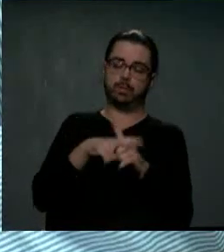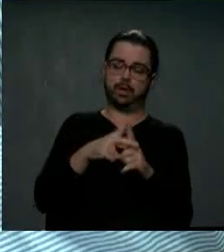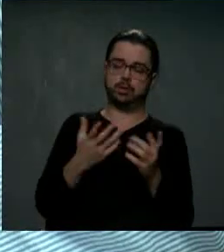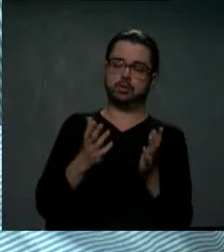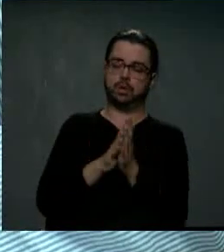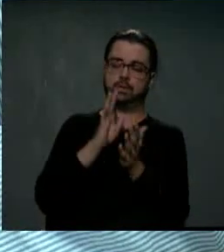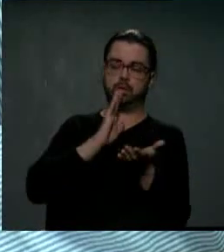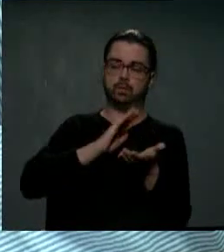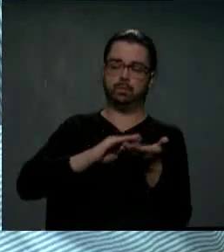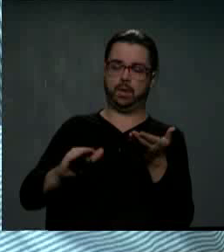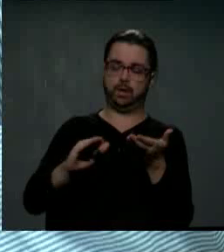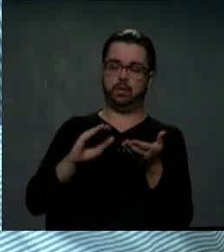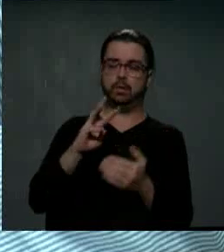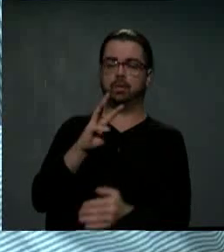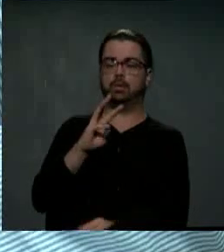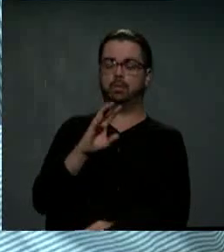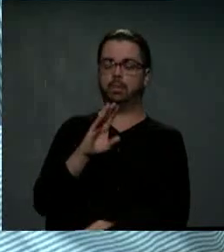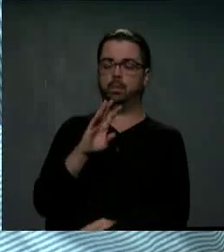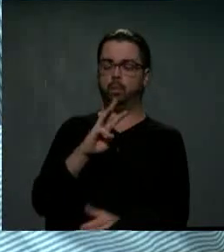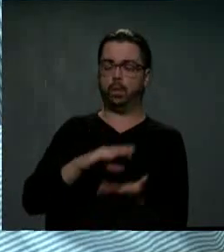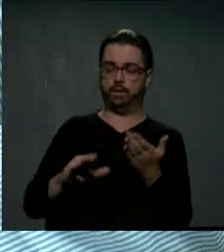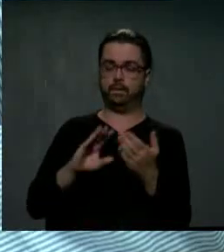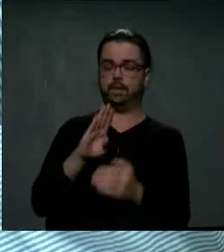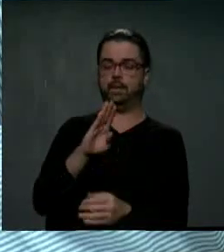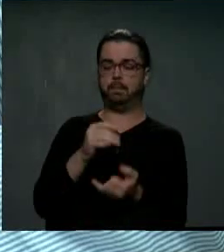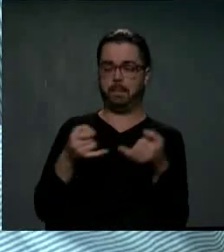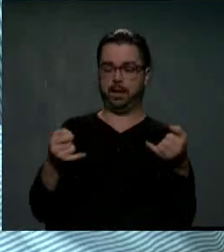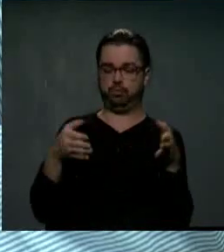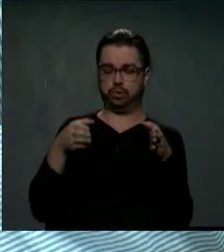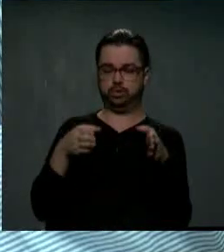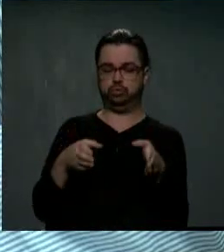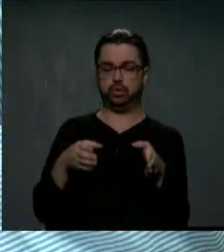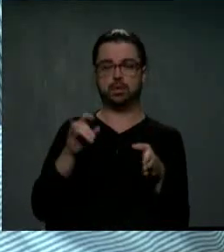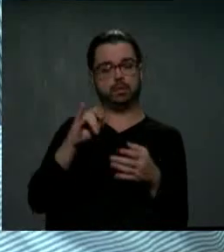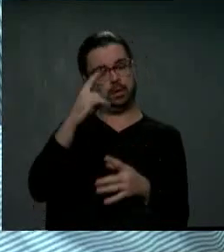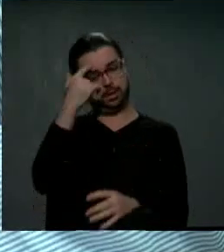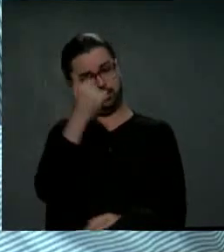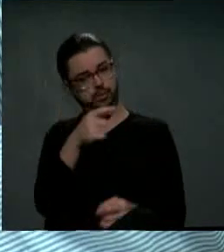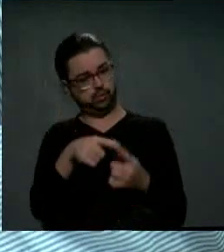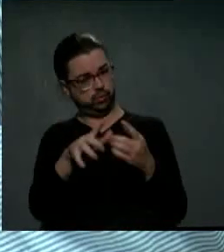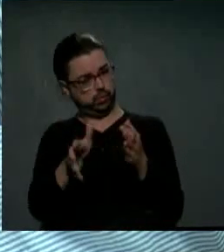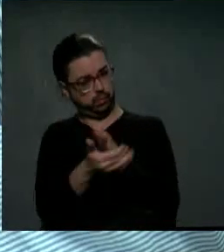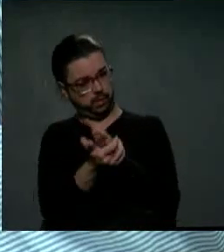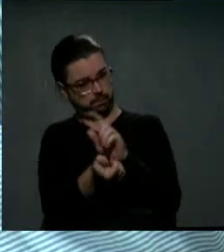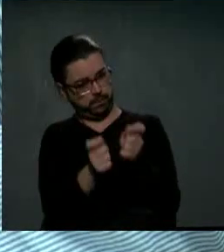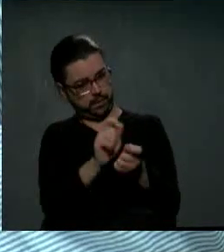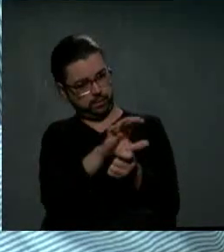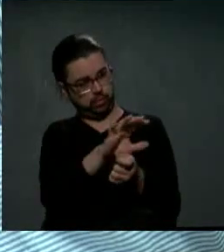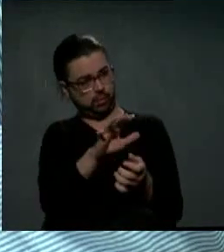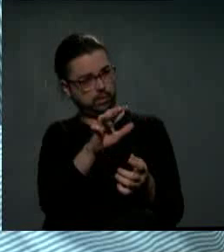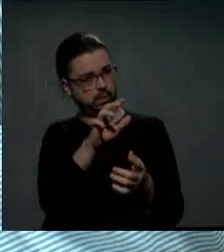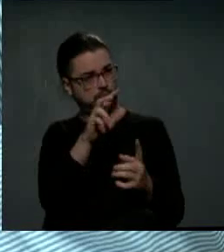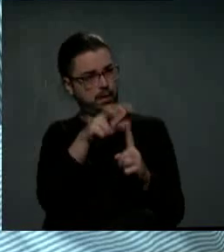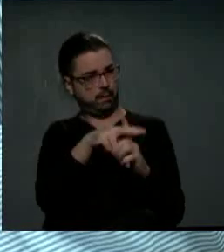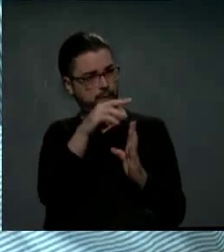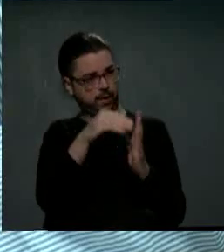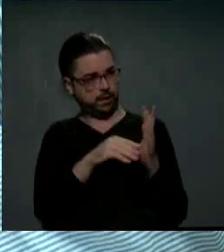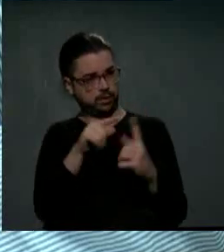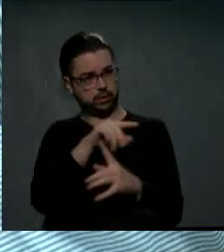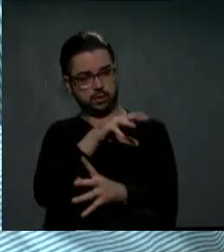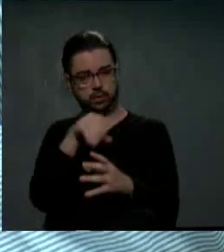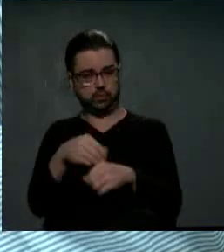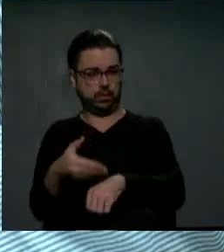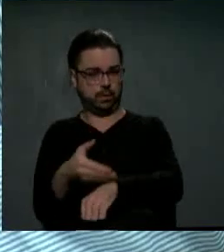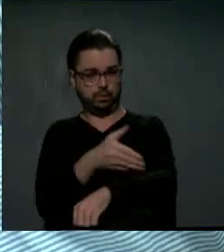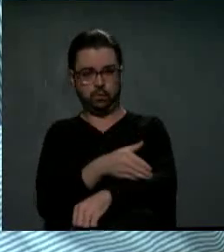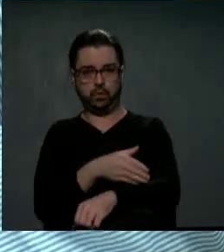your property for this development. So that would be up to you to amend your application to improve the roadway